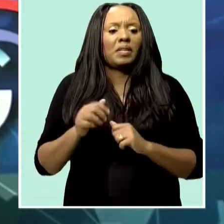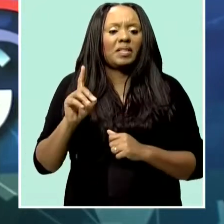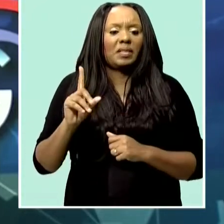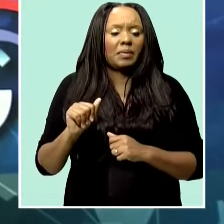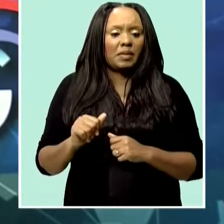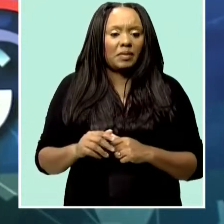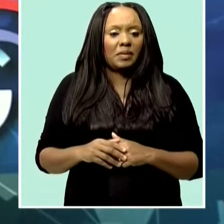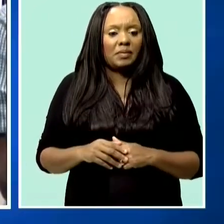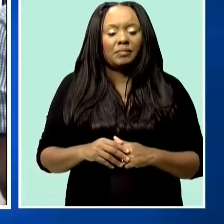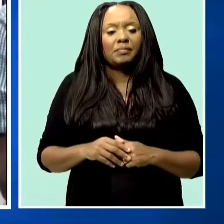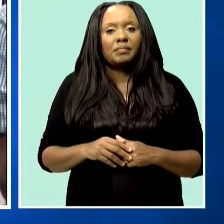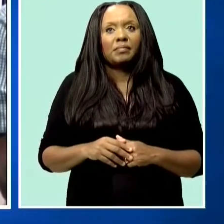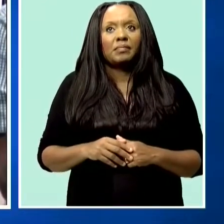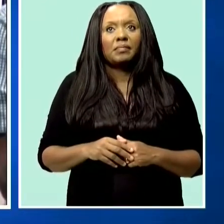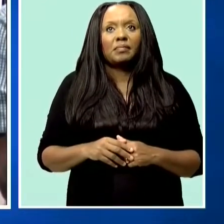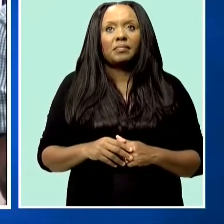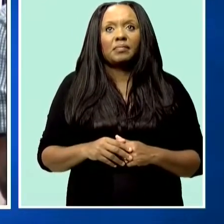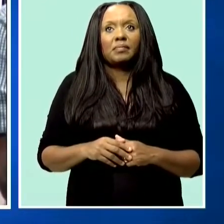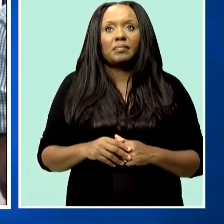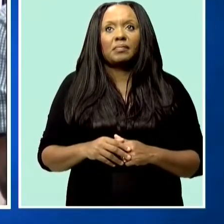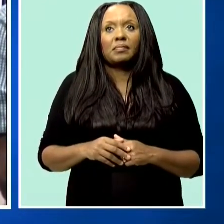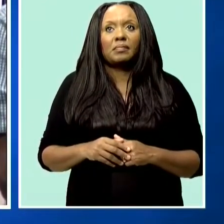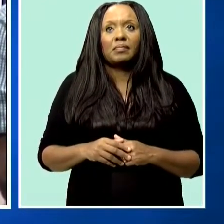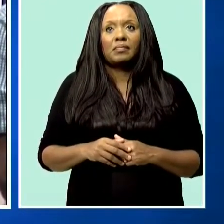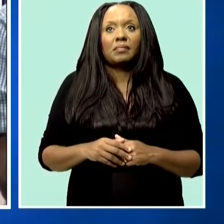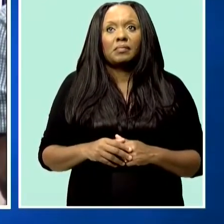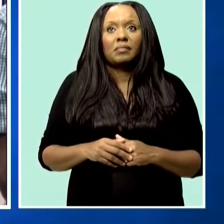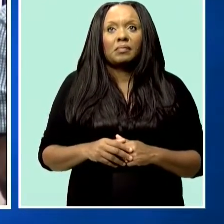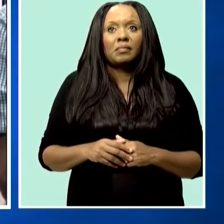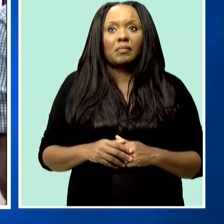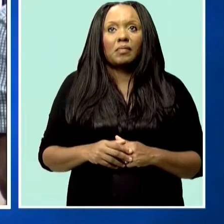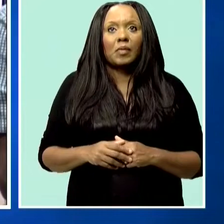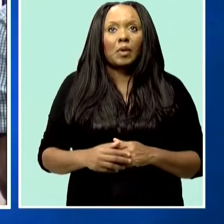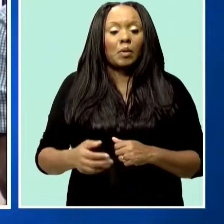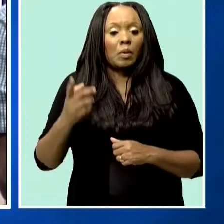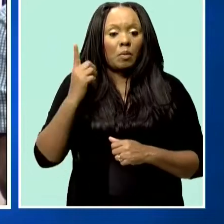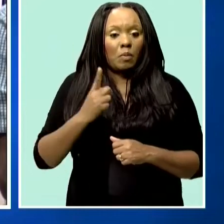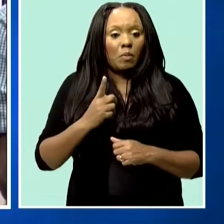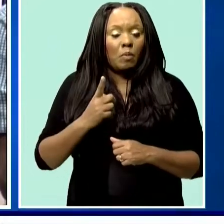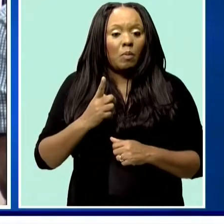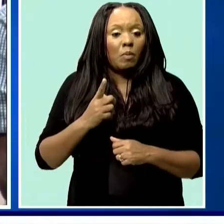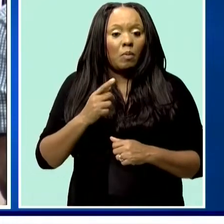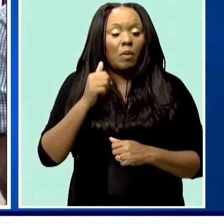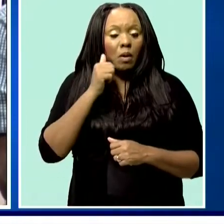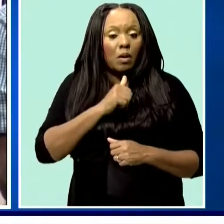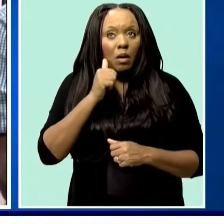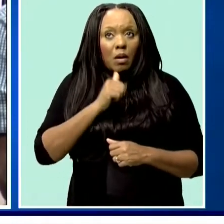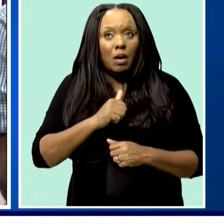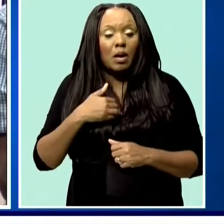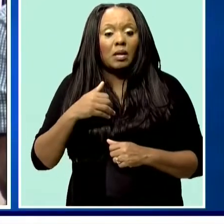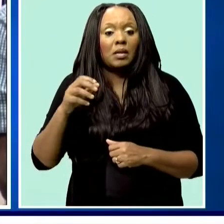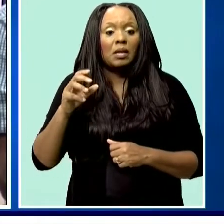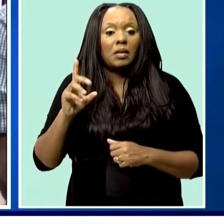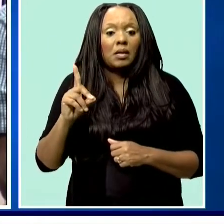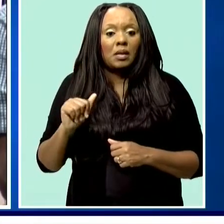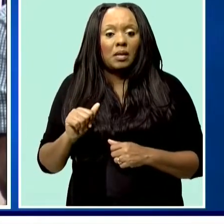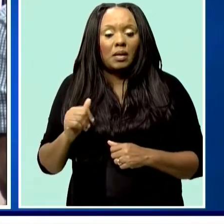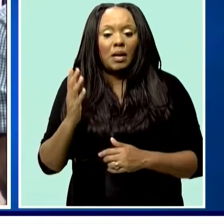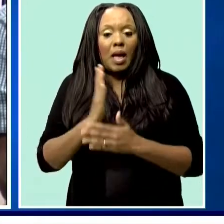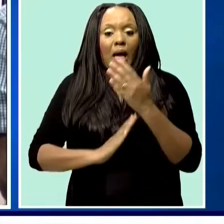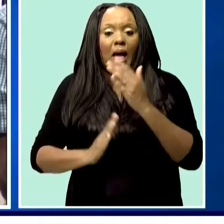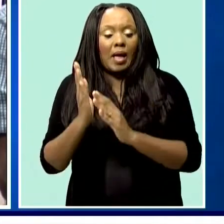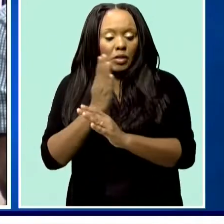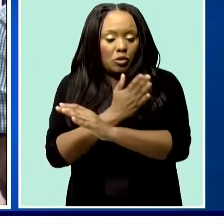disabilities. Aisha, who is a person with disabilities, her disability is that her hands are short, was on the bus